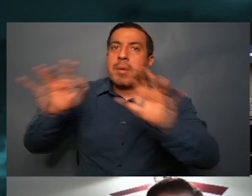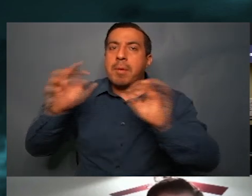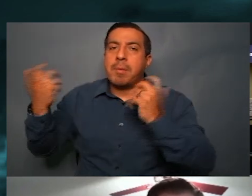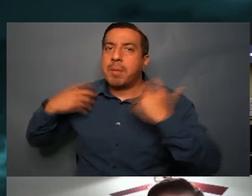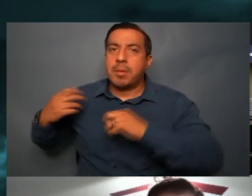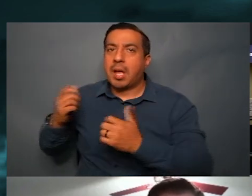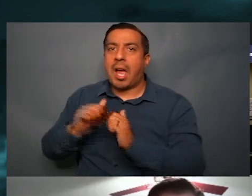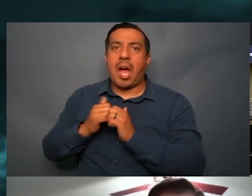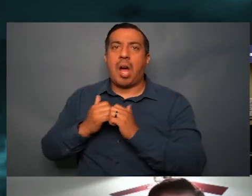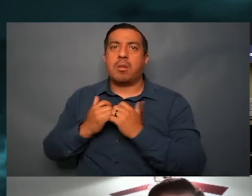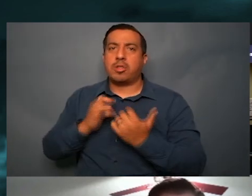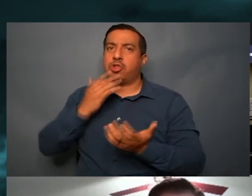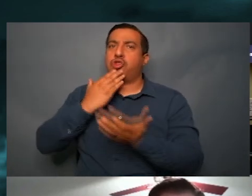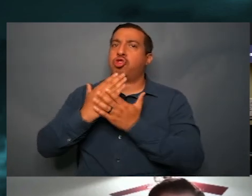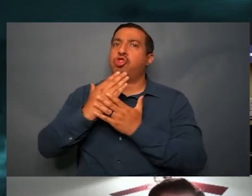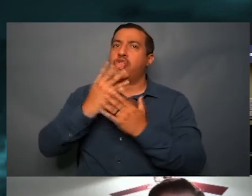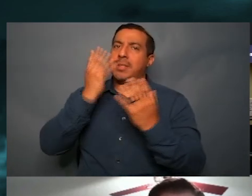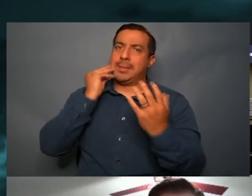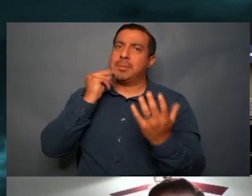best experiences that you can do.